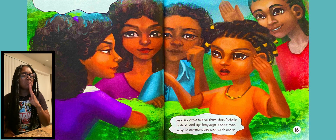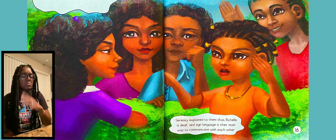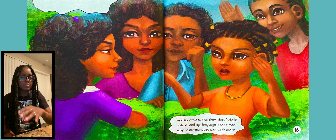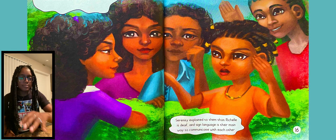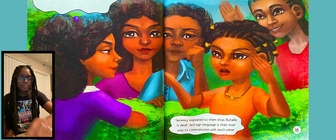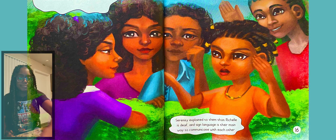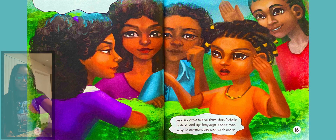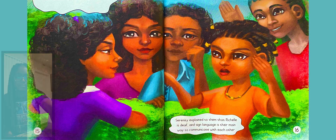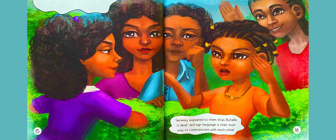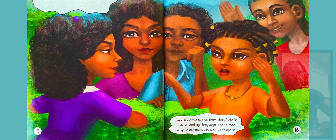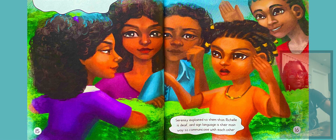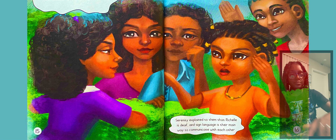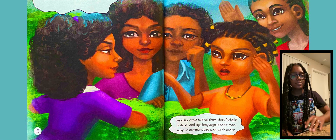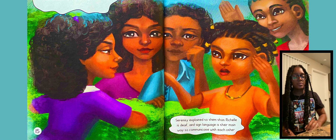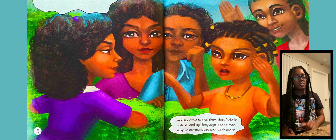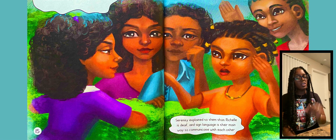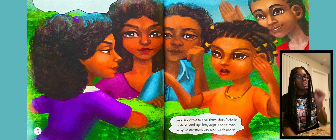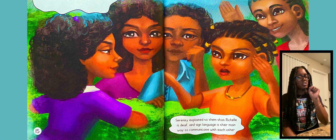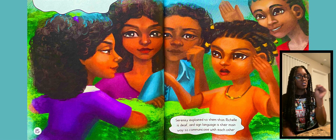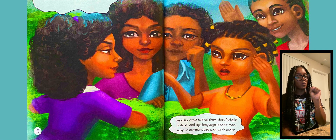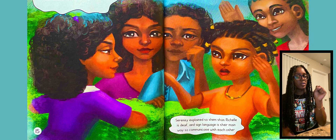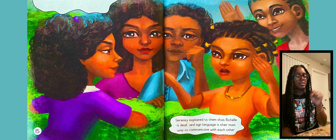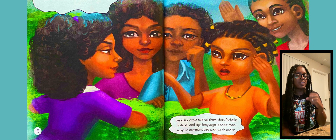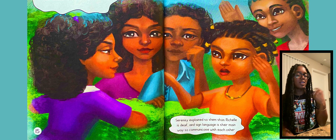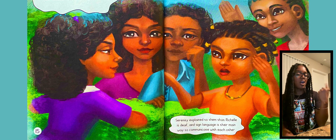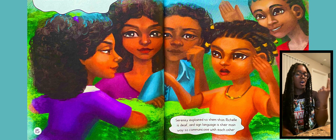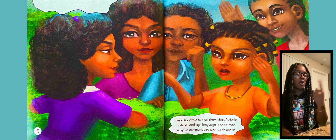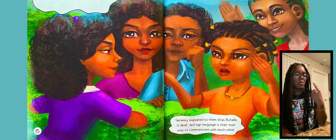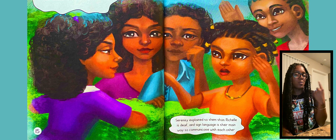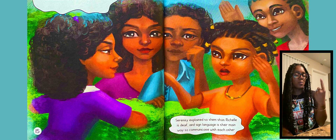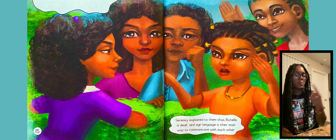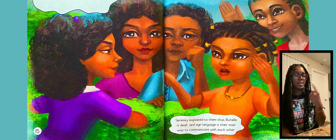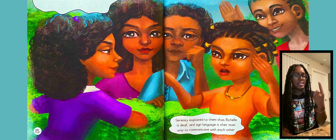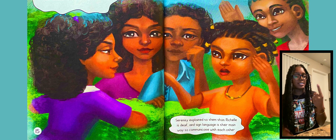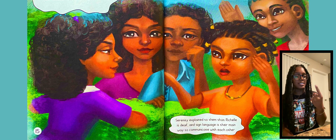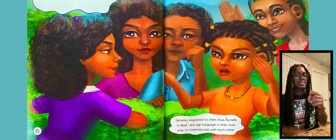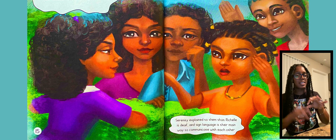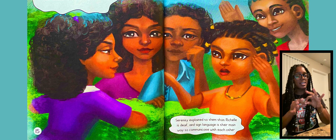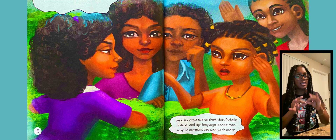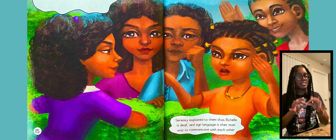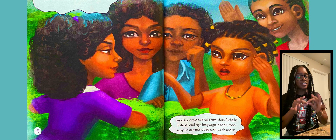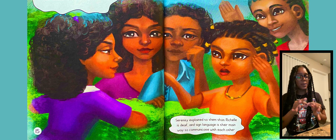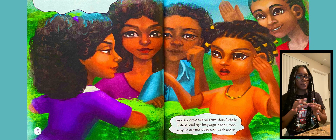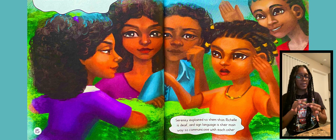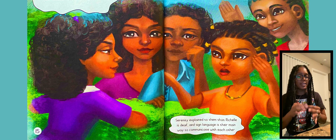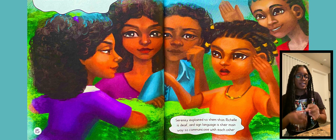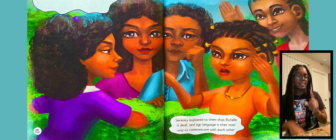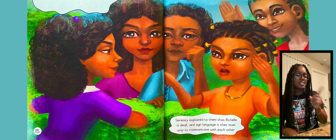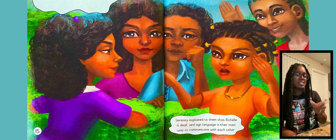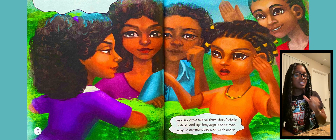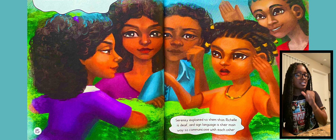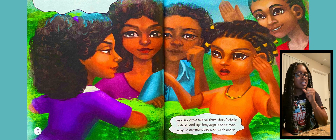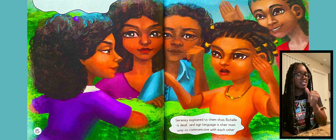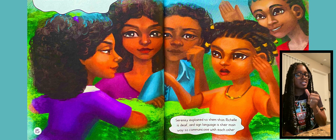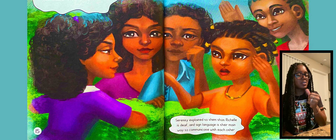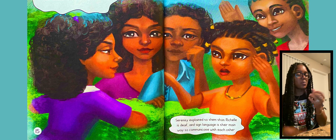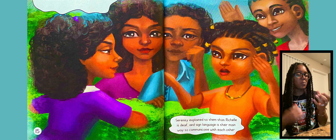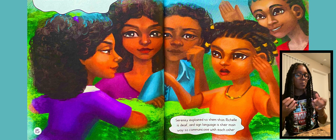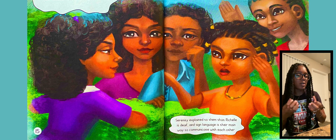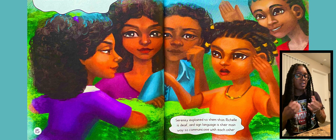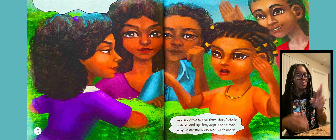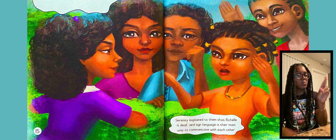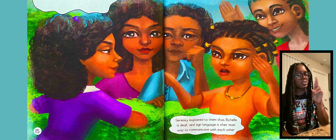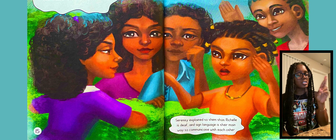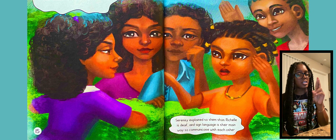weird. Why don't you talk normal?" Serenity always made sure she signs what's being